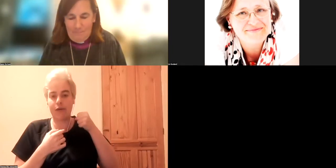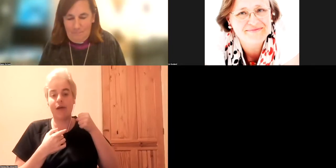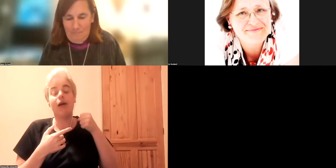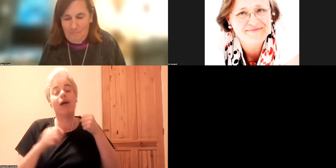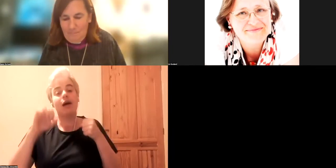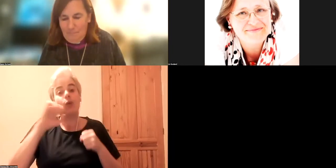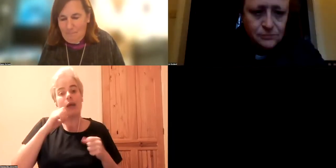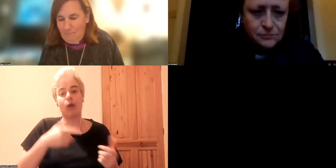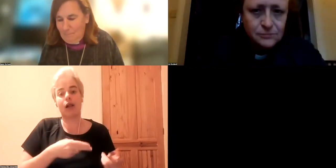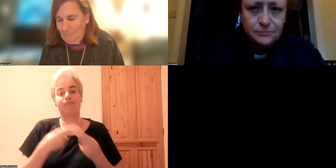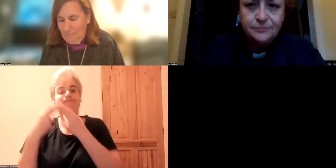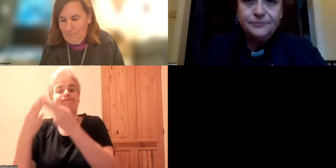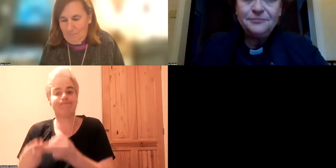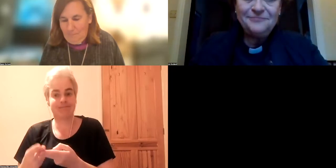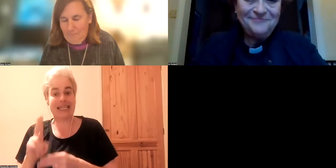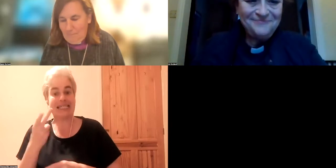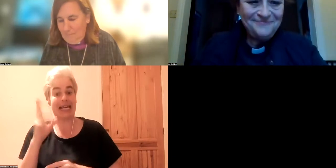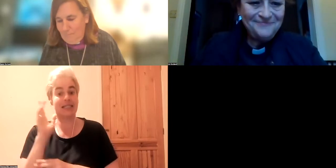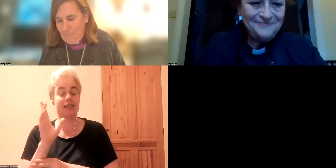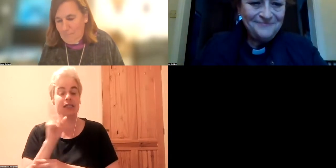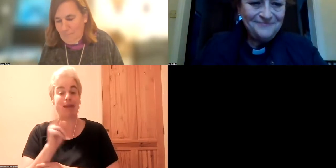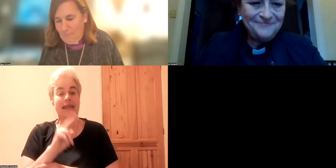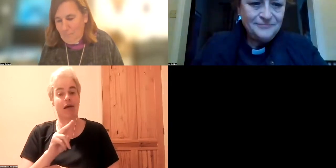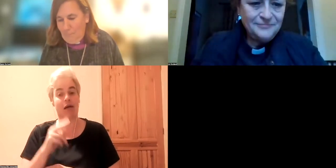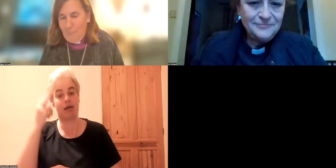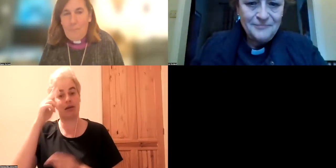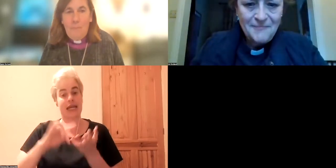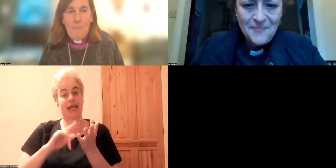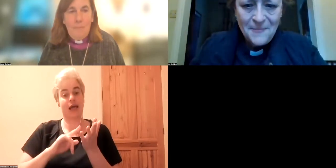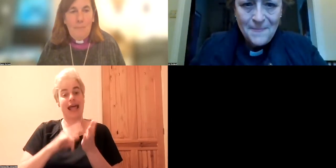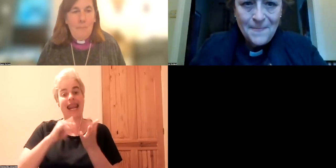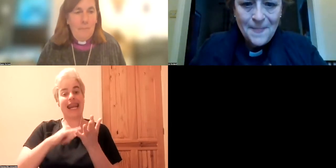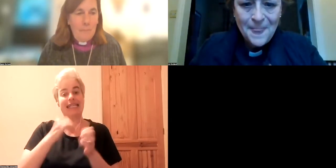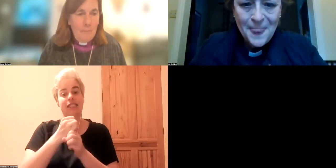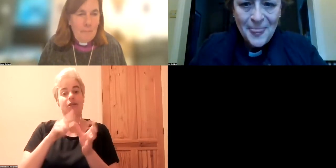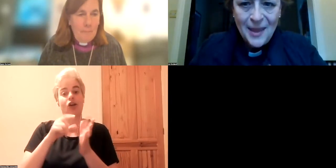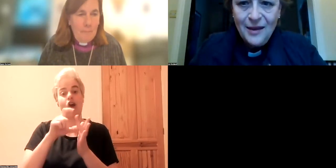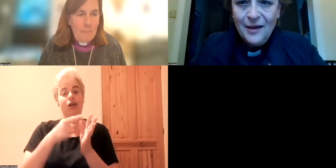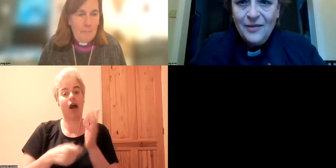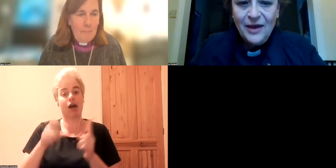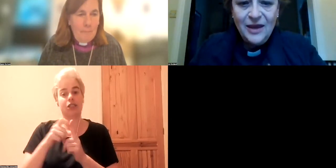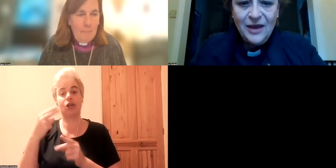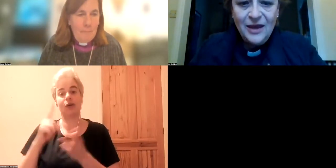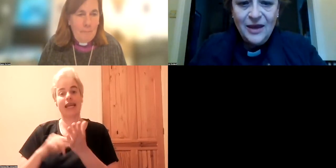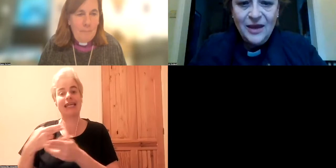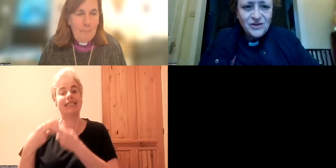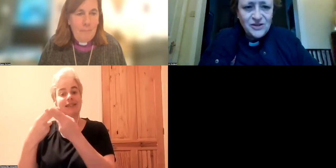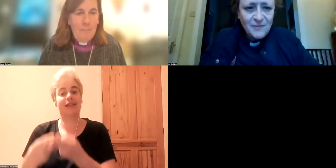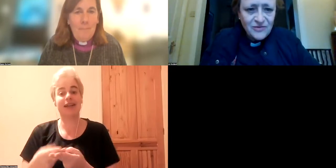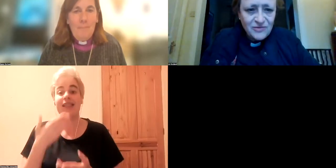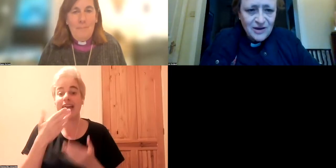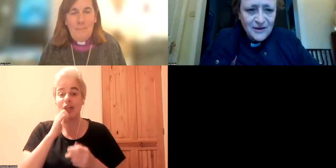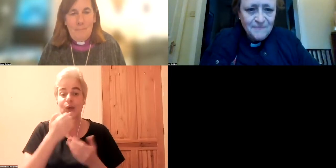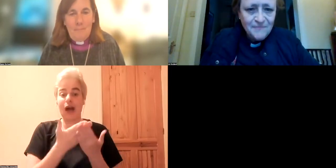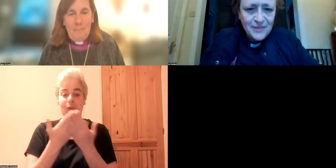to move straight on to our second speaker, and to Lis Goddard. So Lis, over to you. Thank you. I'm just going to share